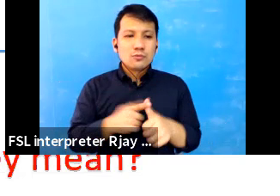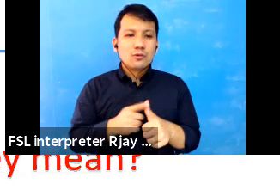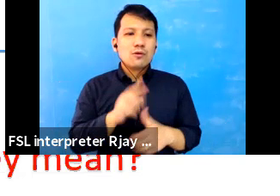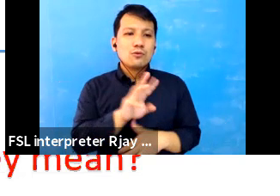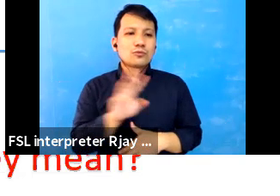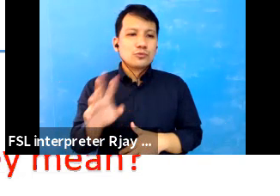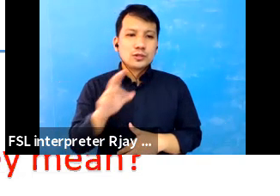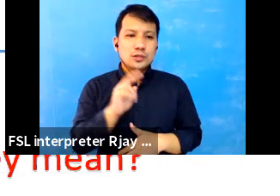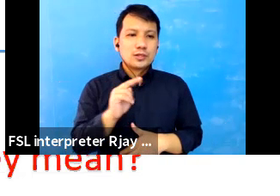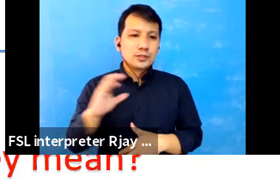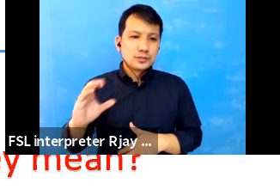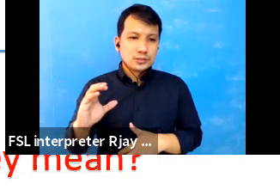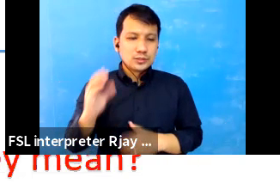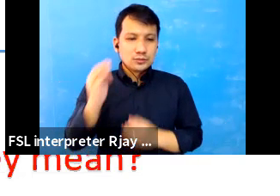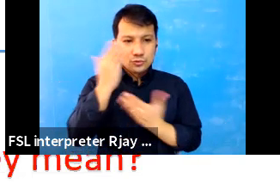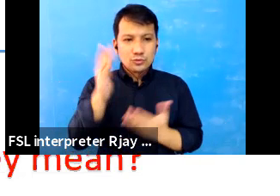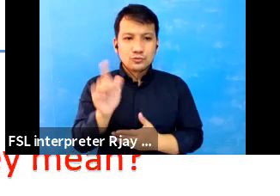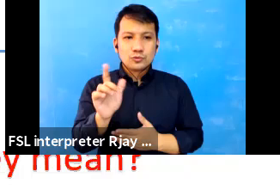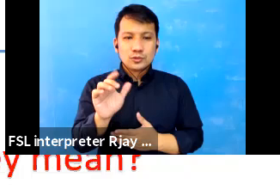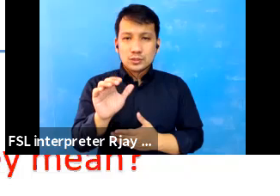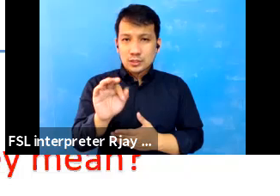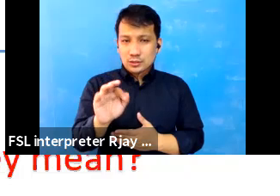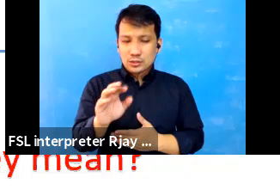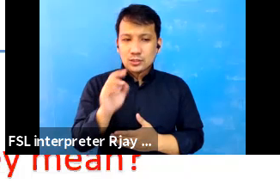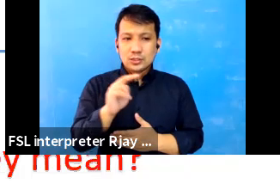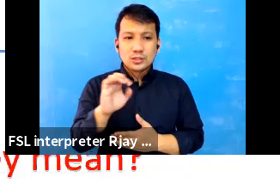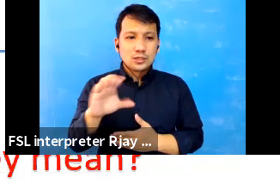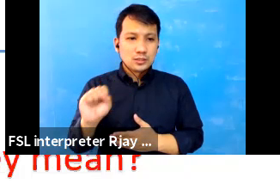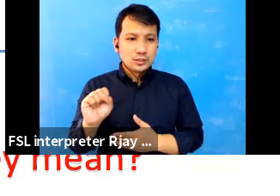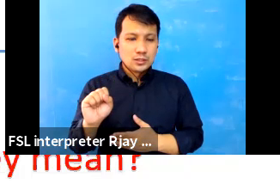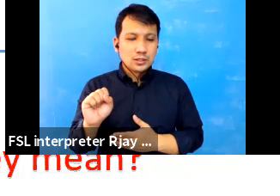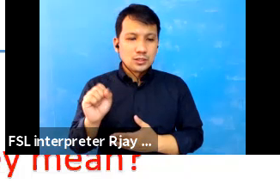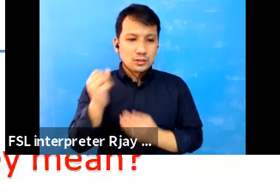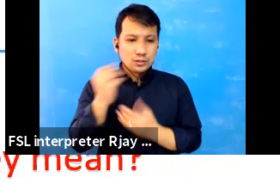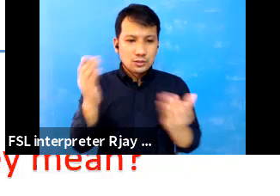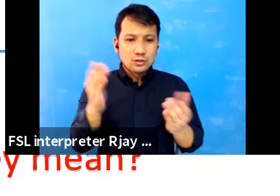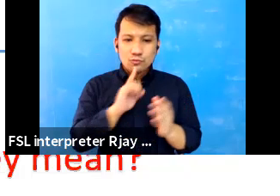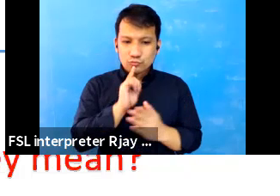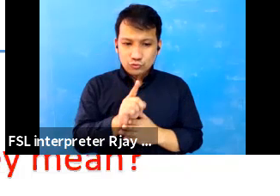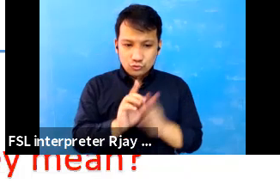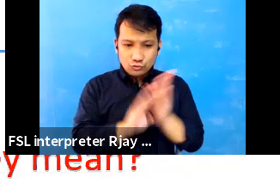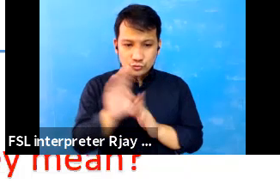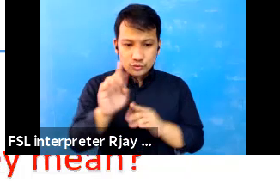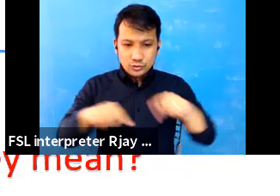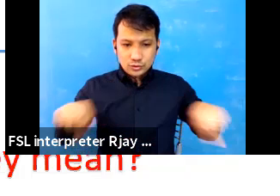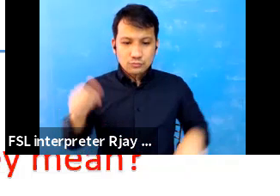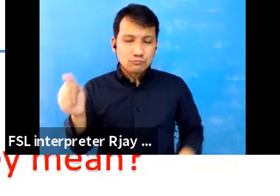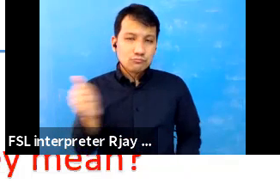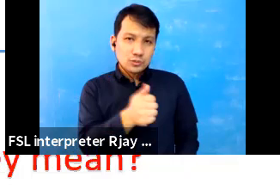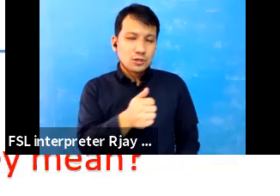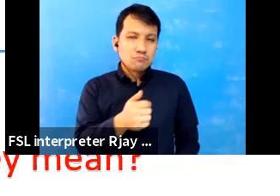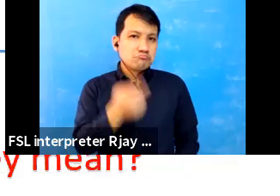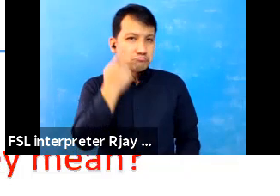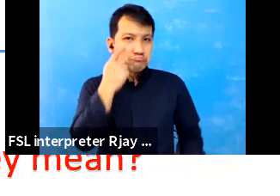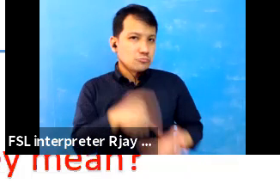of NNC and the 2019 ENNS are really different from each other. You will note